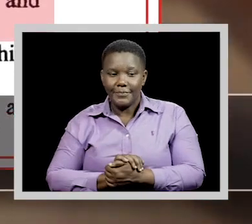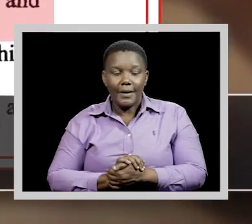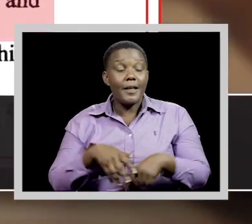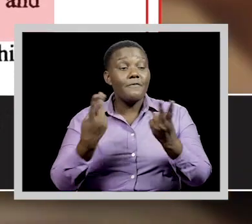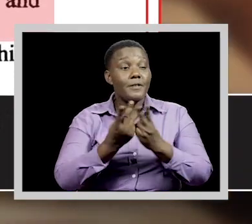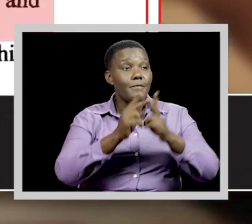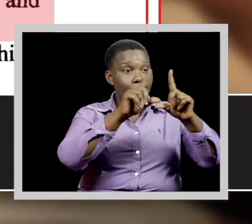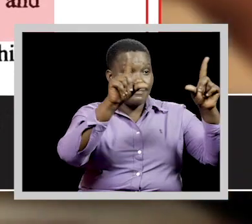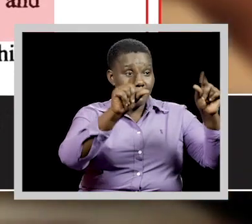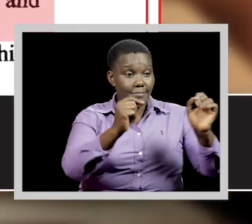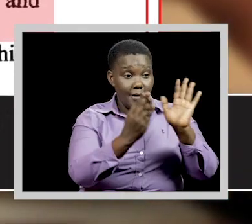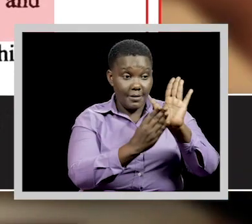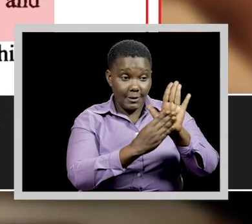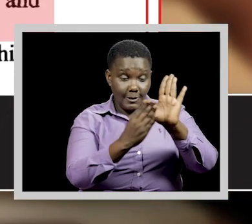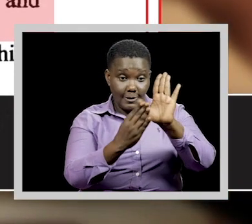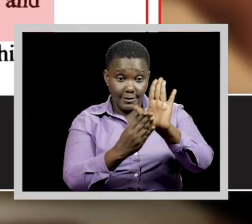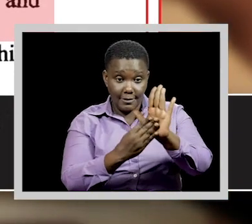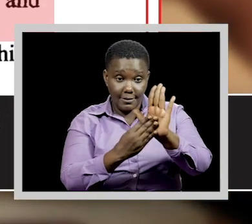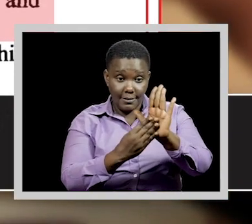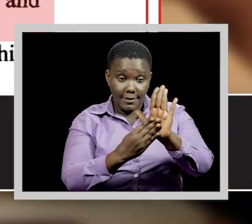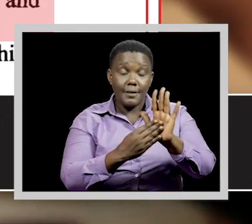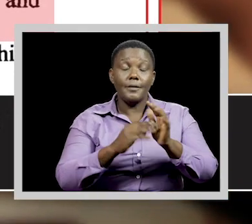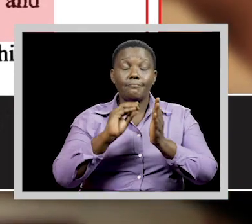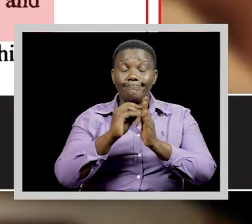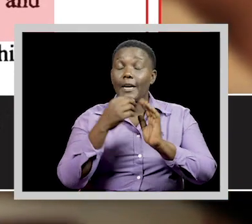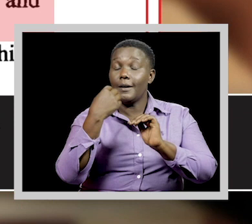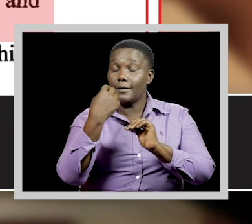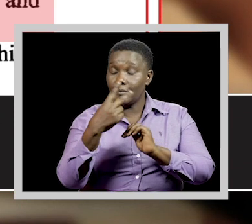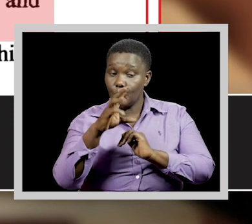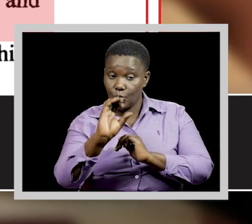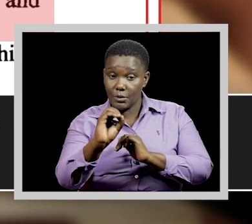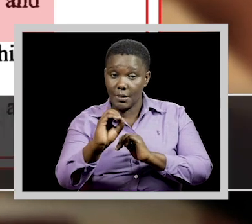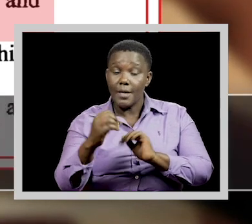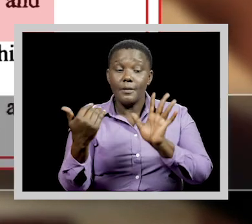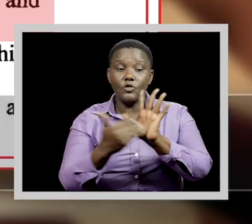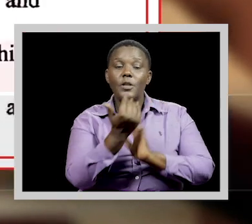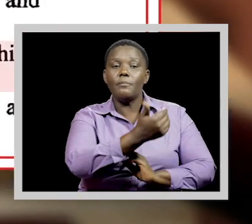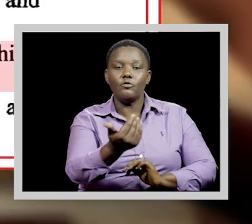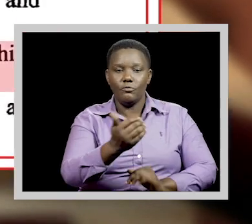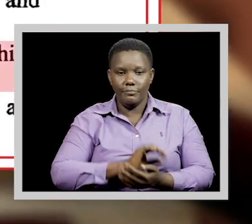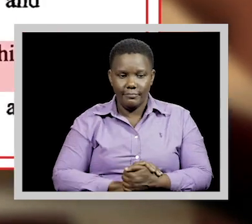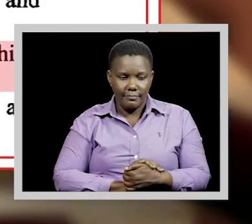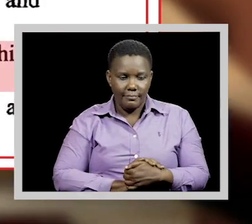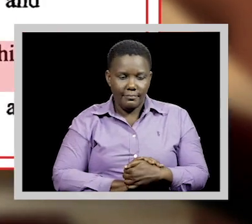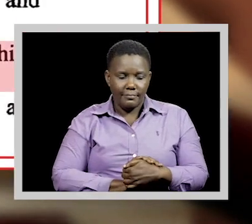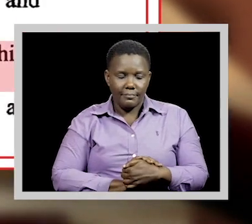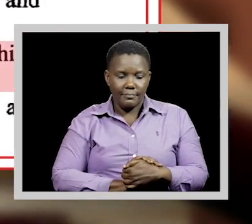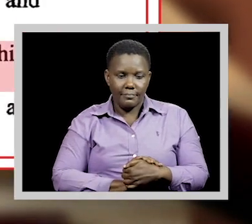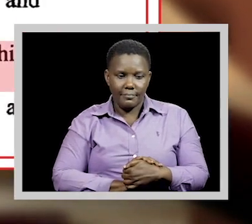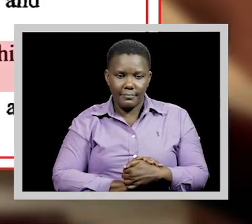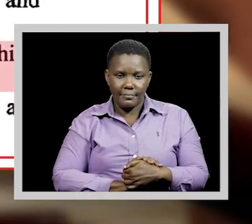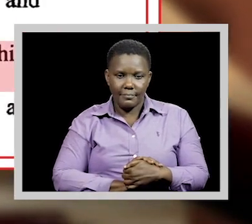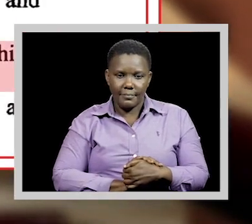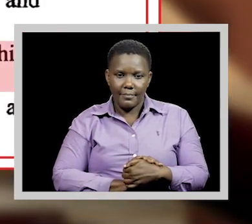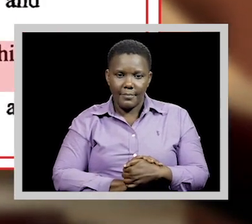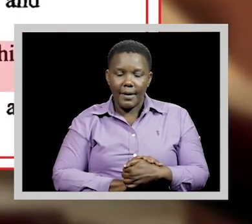and Sections 19, 20, and 35 of the Legal Aid Act. The right to appeal shall